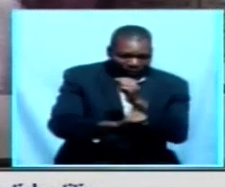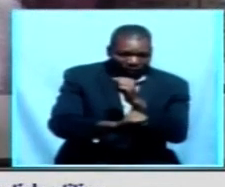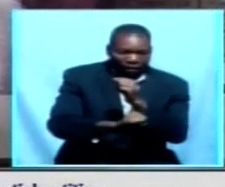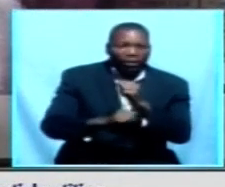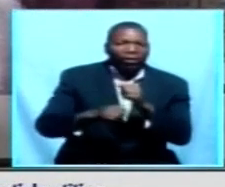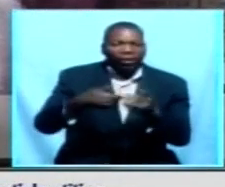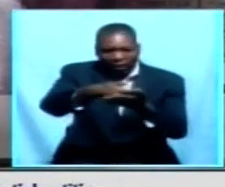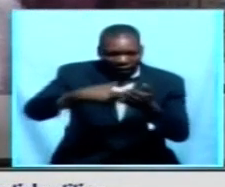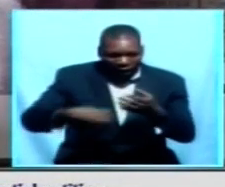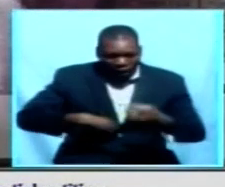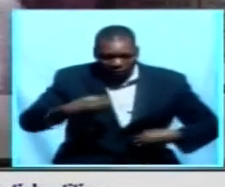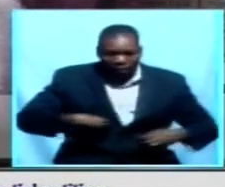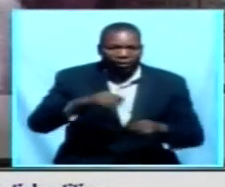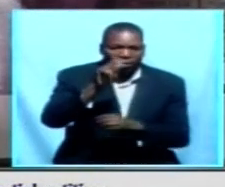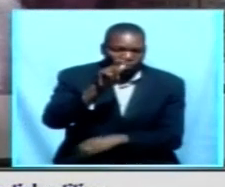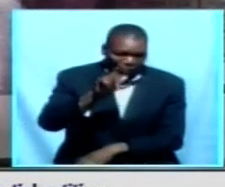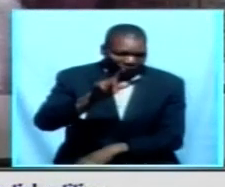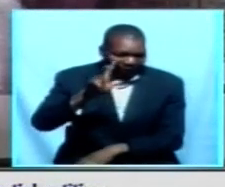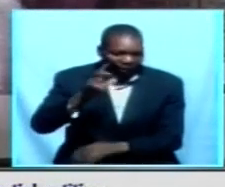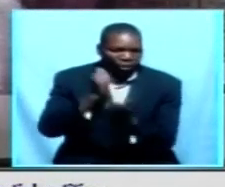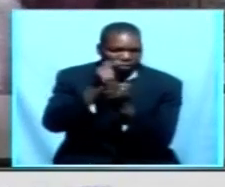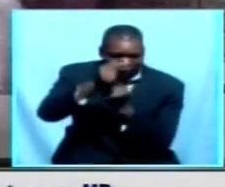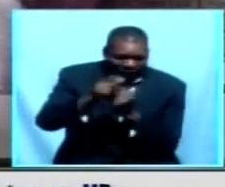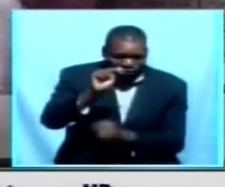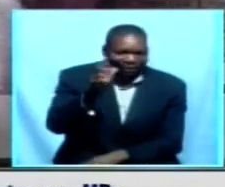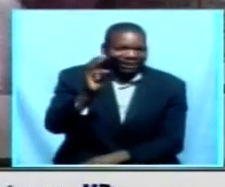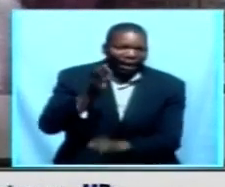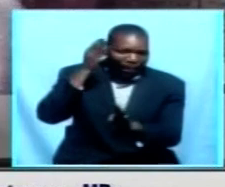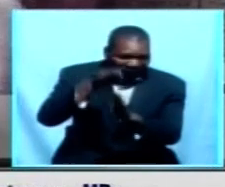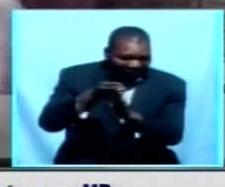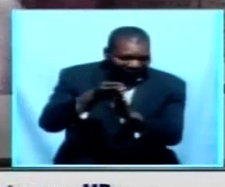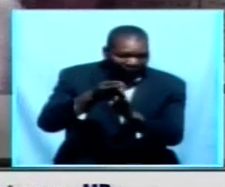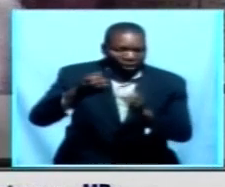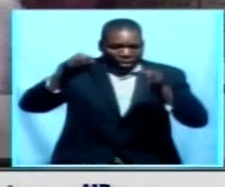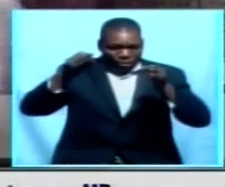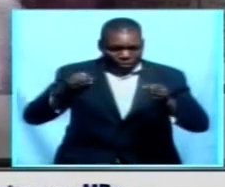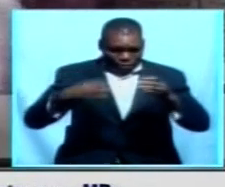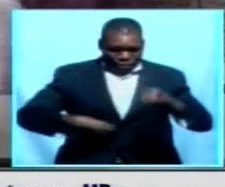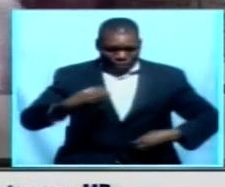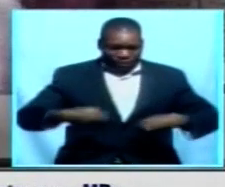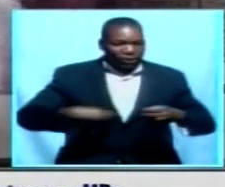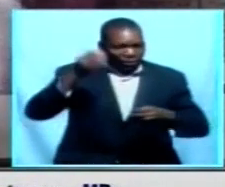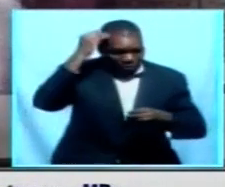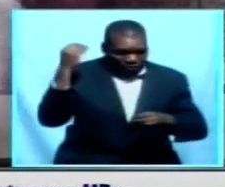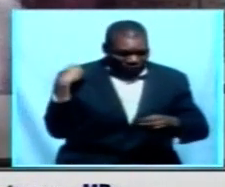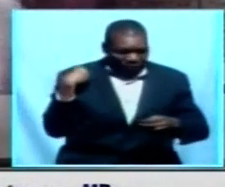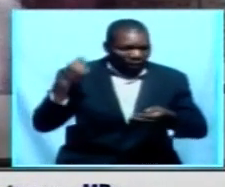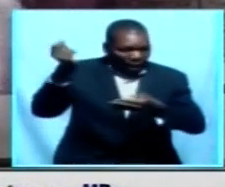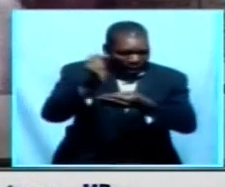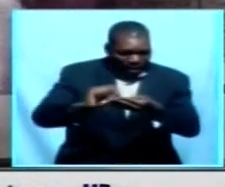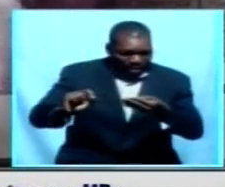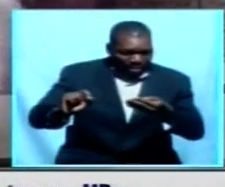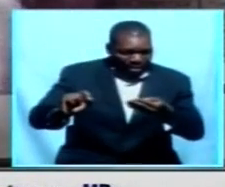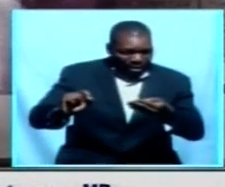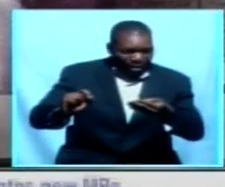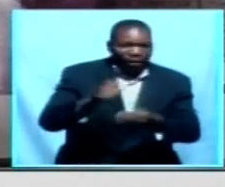complaint letter dated August 23, 2016, addressed to the Secretary of the Judicial Complaints Commission. The complaint letter has been